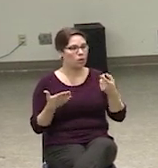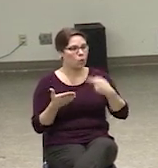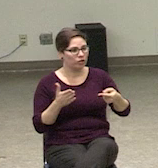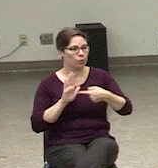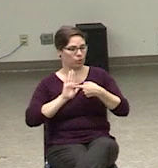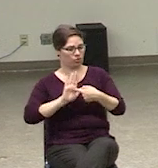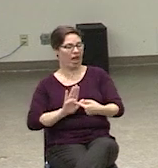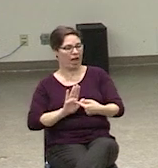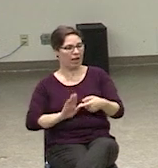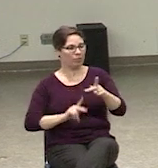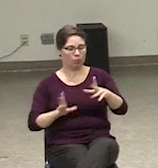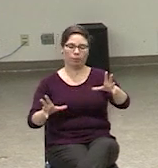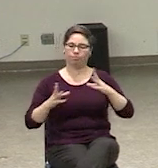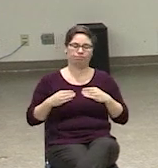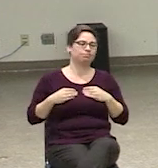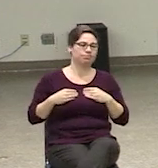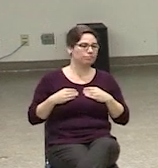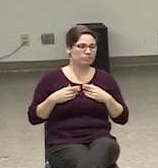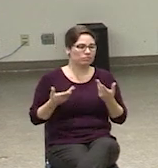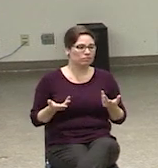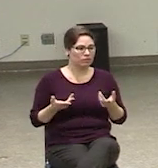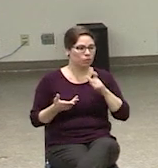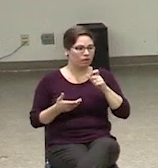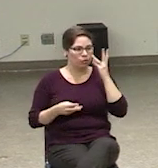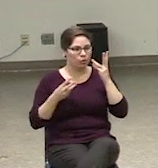portray, okay, without any regards to somebody